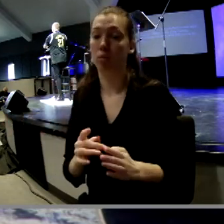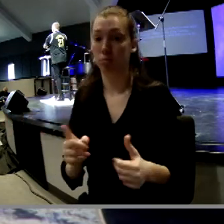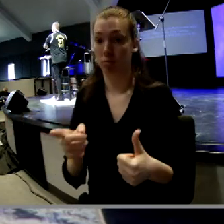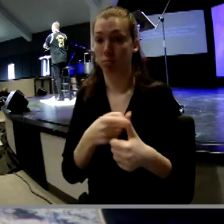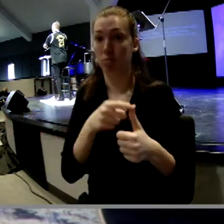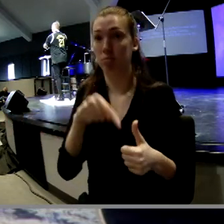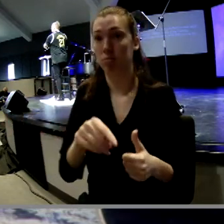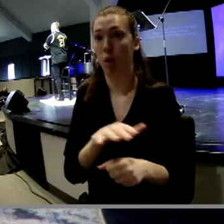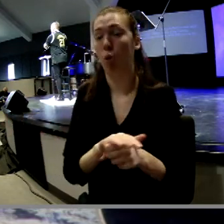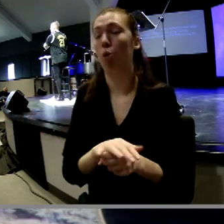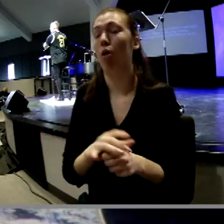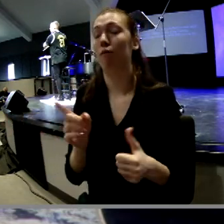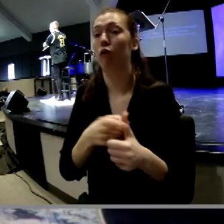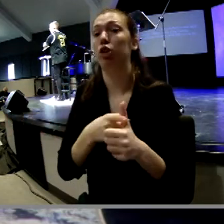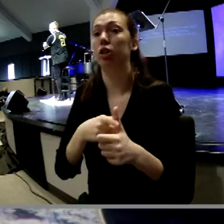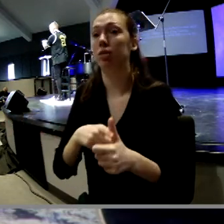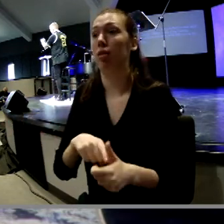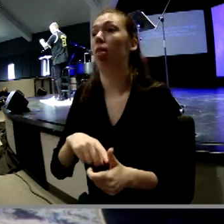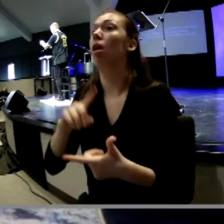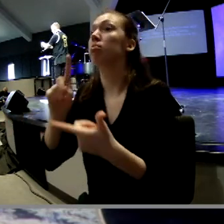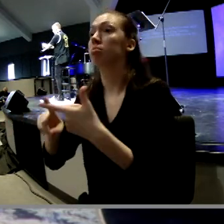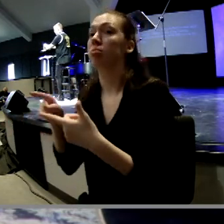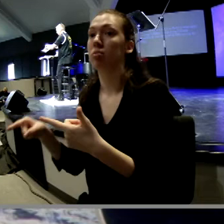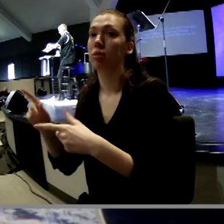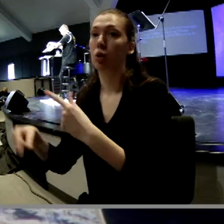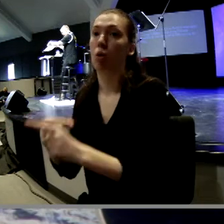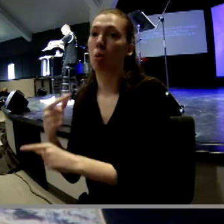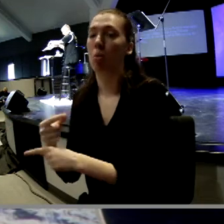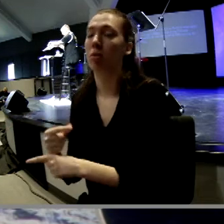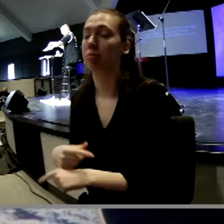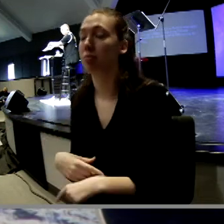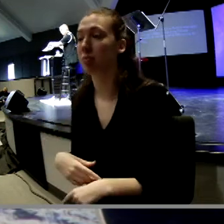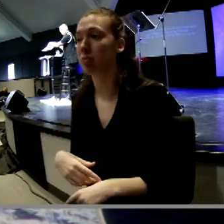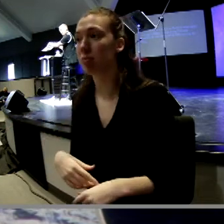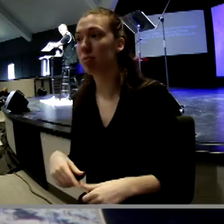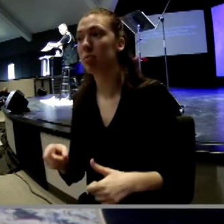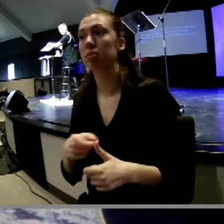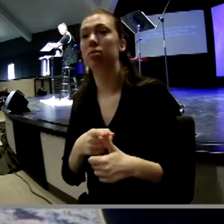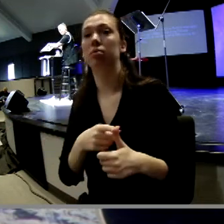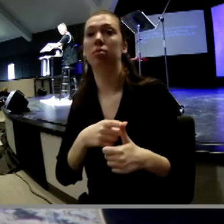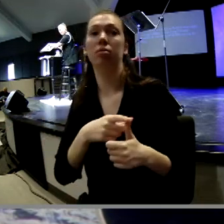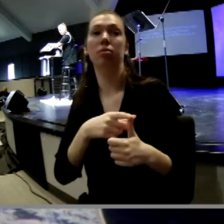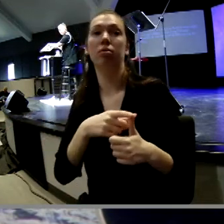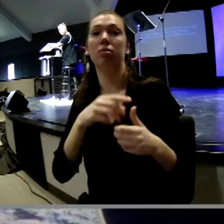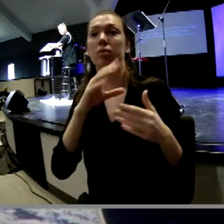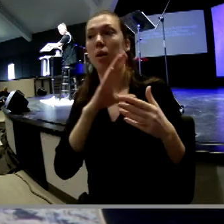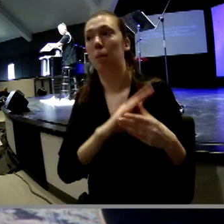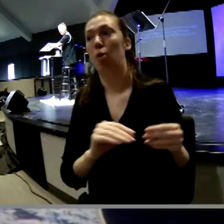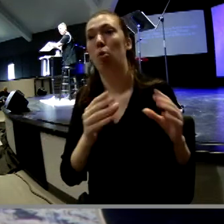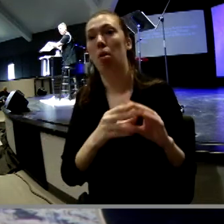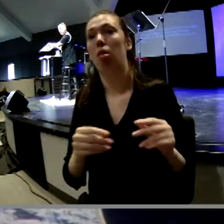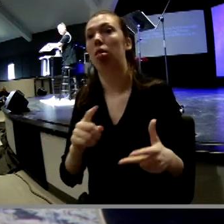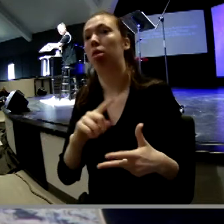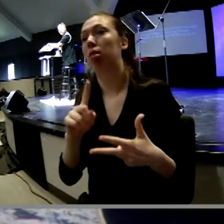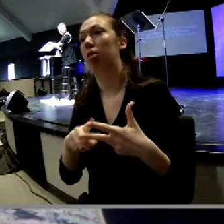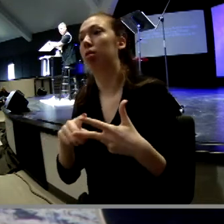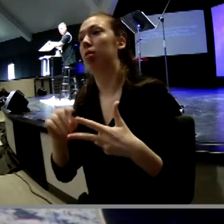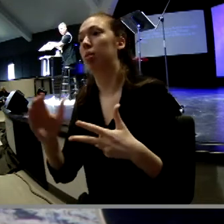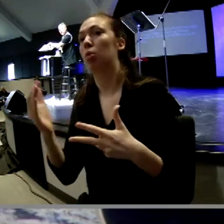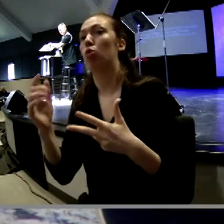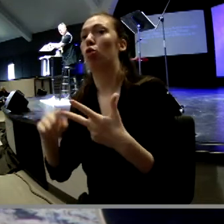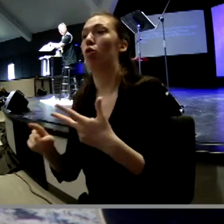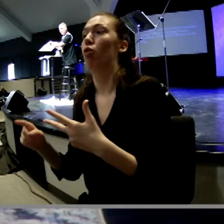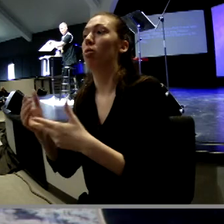lensed, our story through the parables of Christ, and you will have a role. God has equipped you.